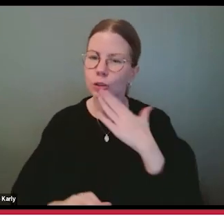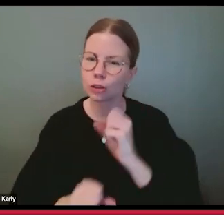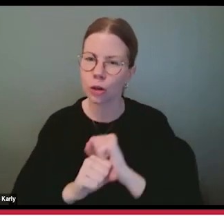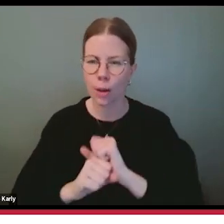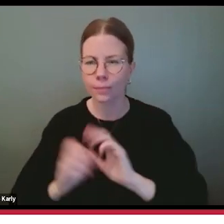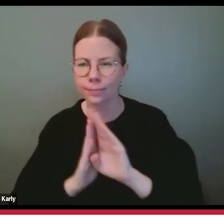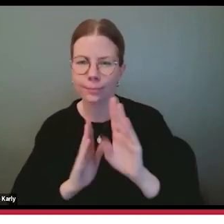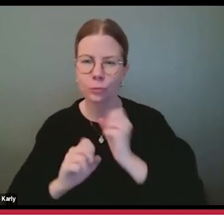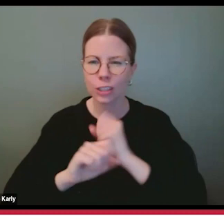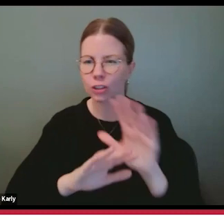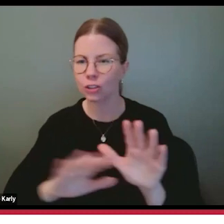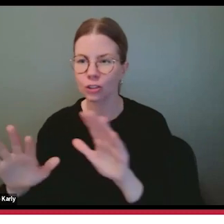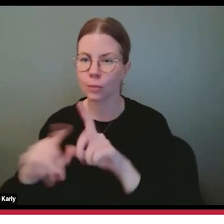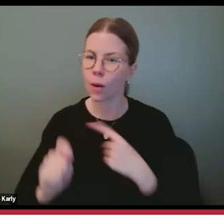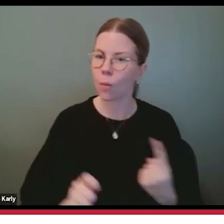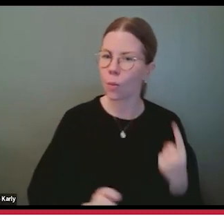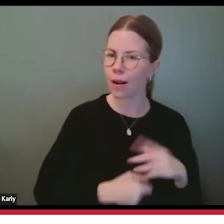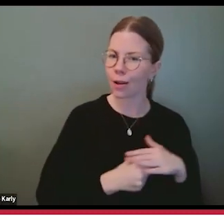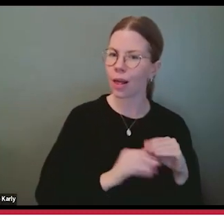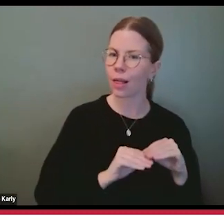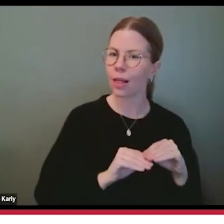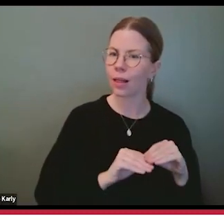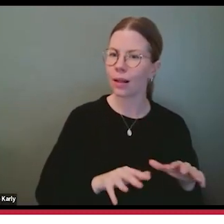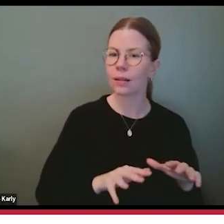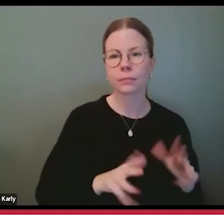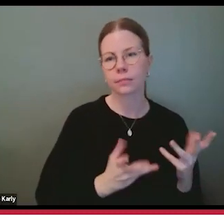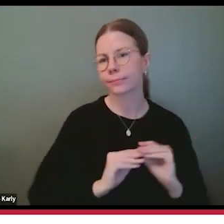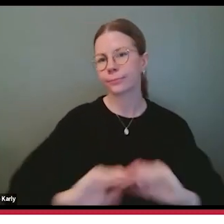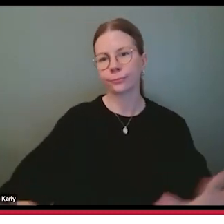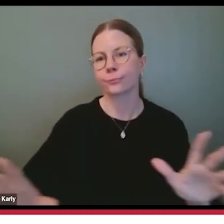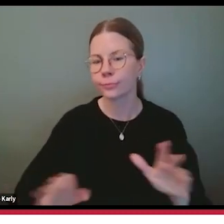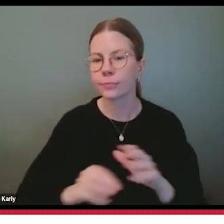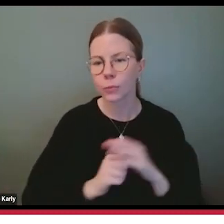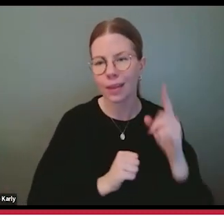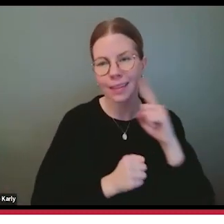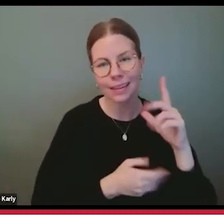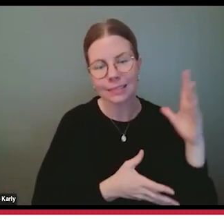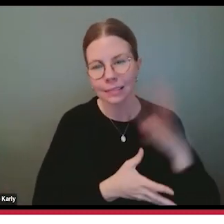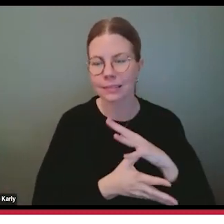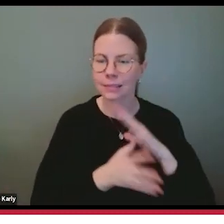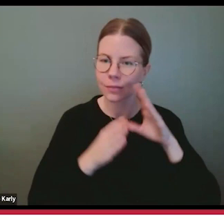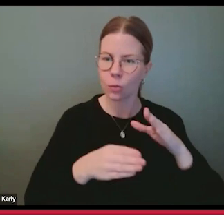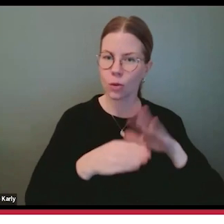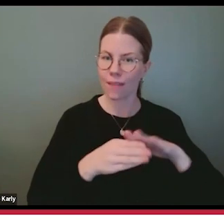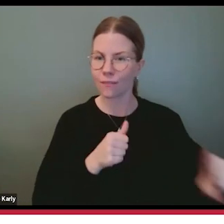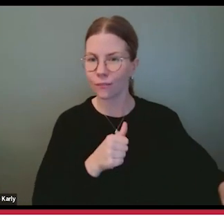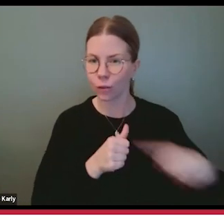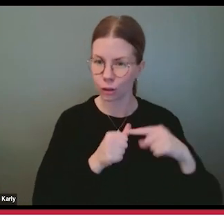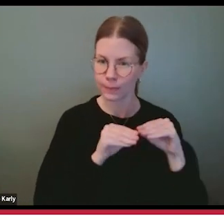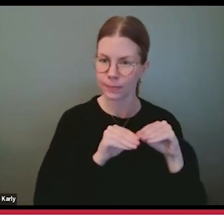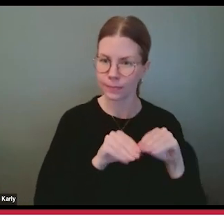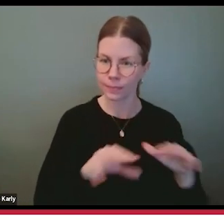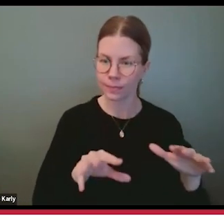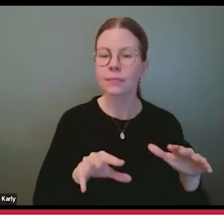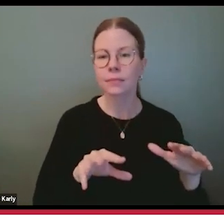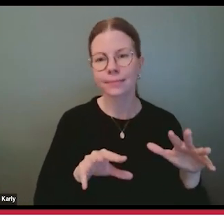I think keeping containment when small is the only option. And we have to try that, but we